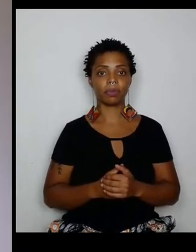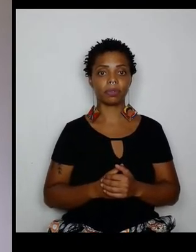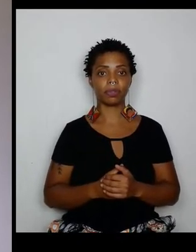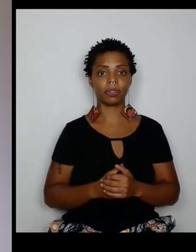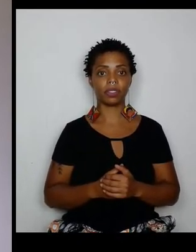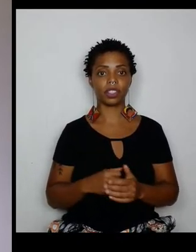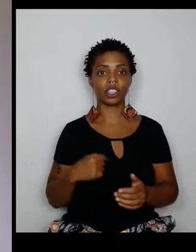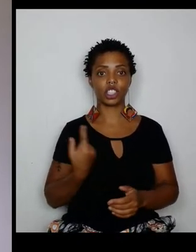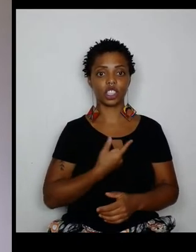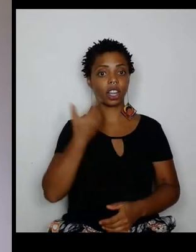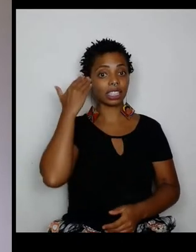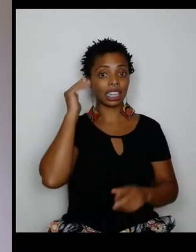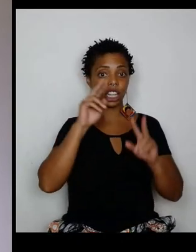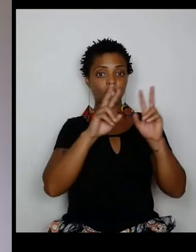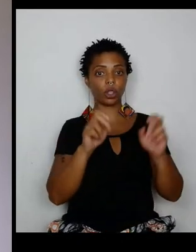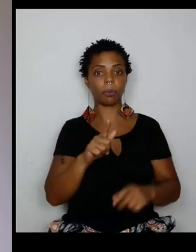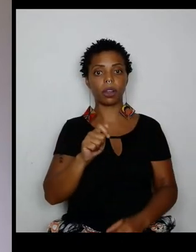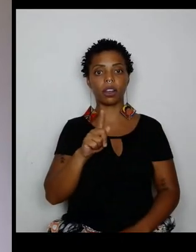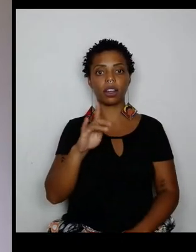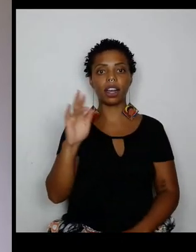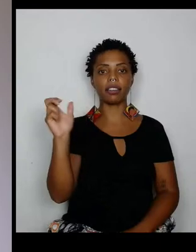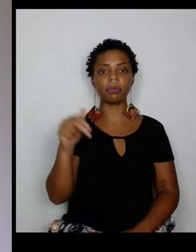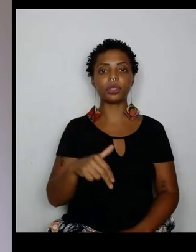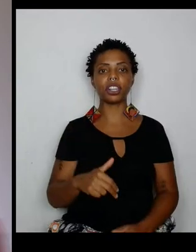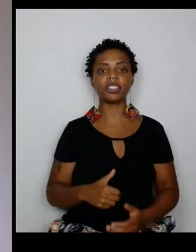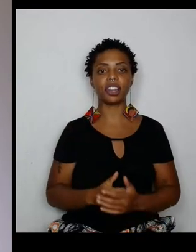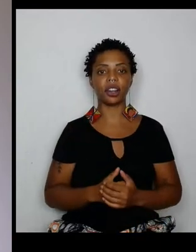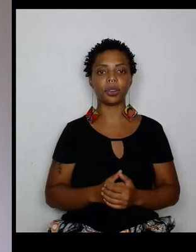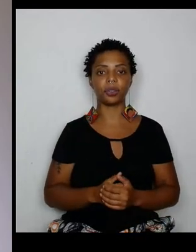huge um uh